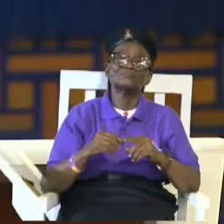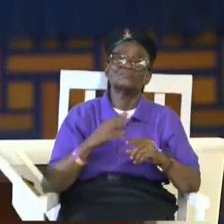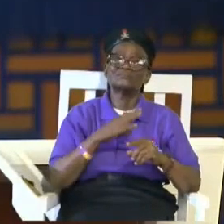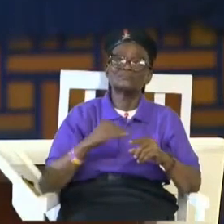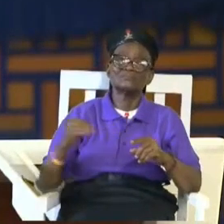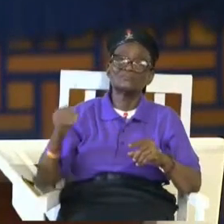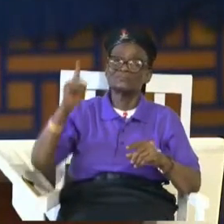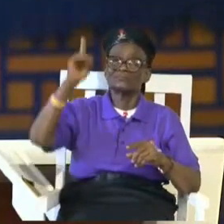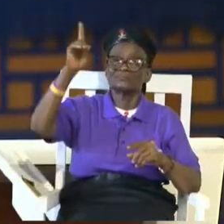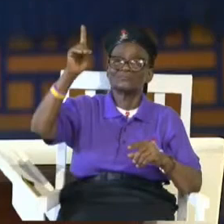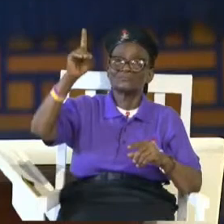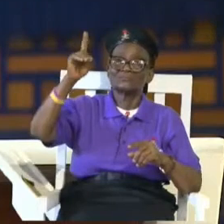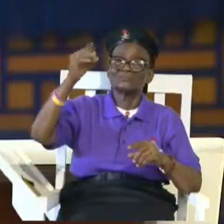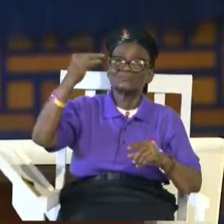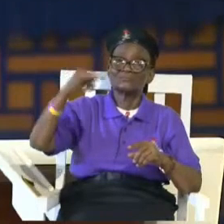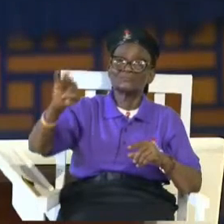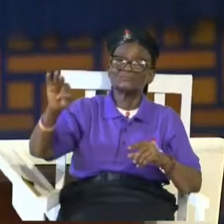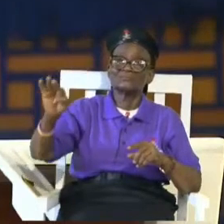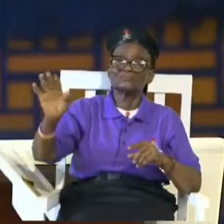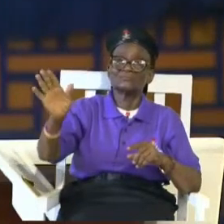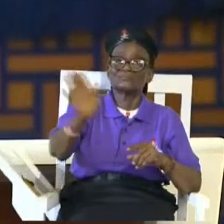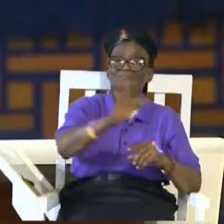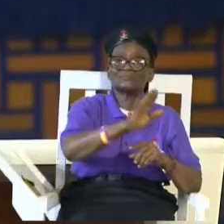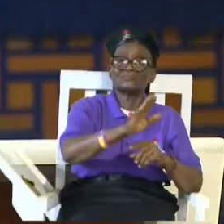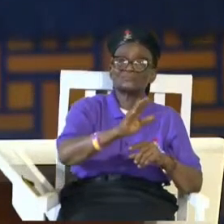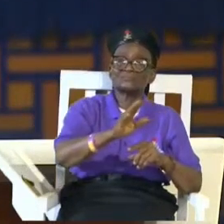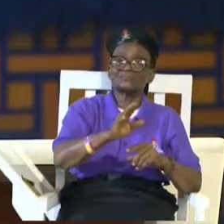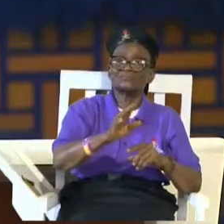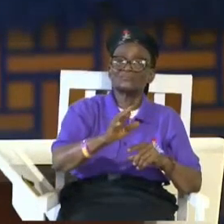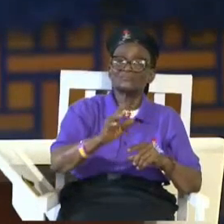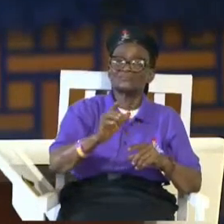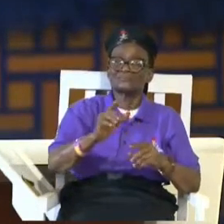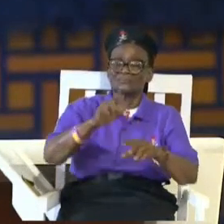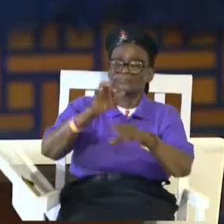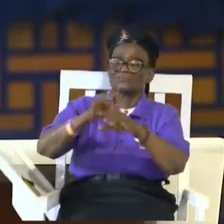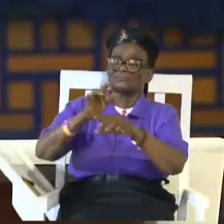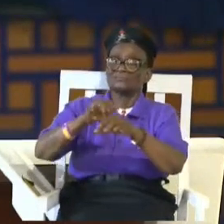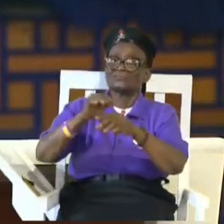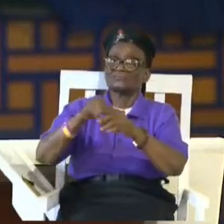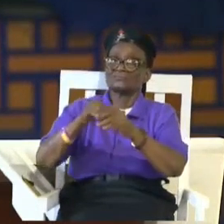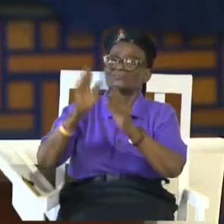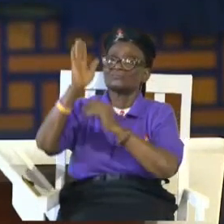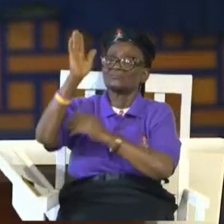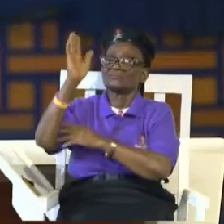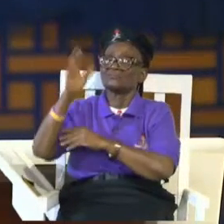and one of your one leg in God, one leg in